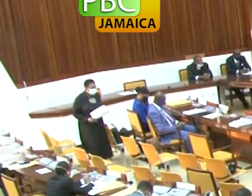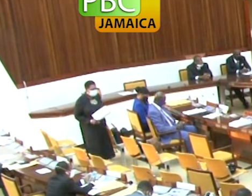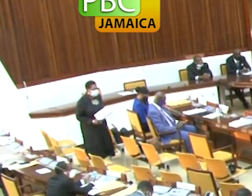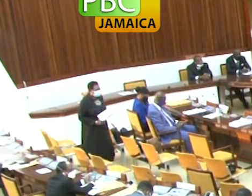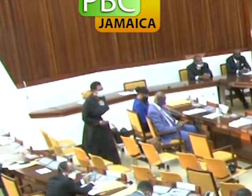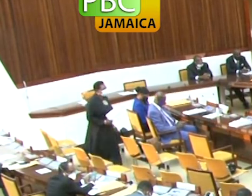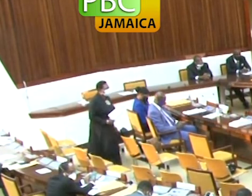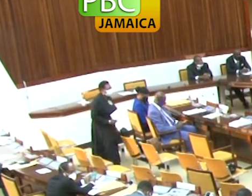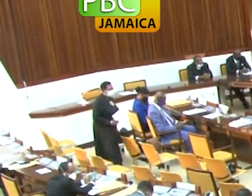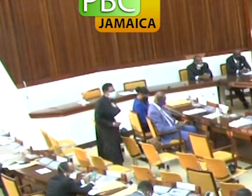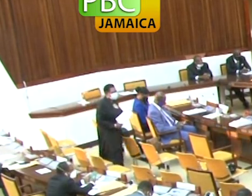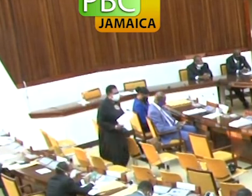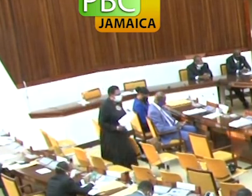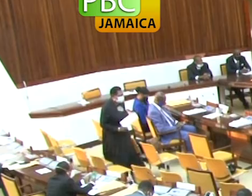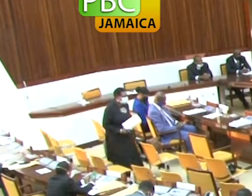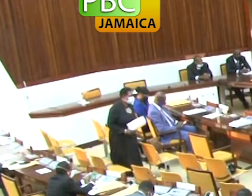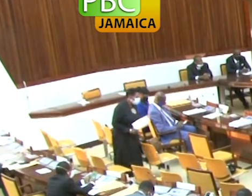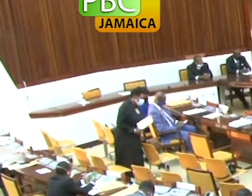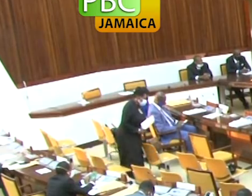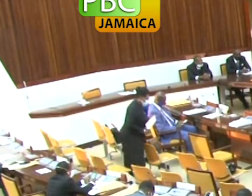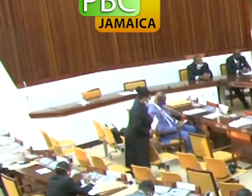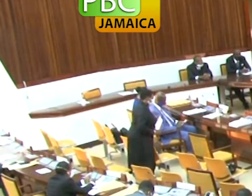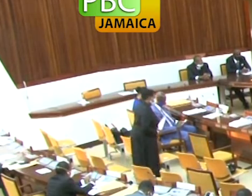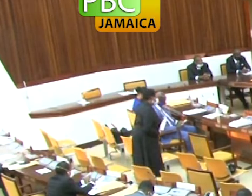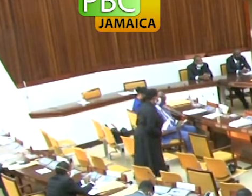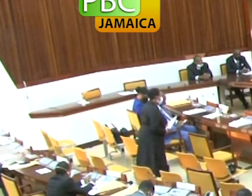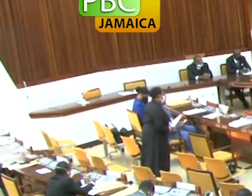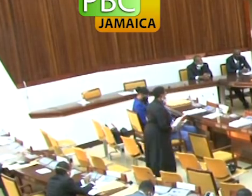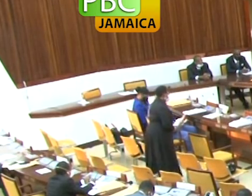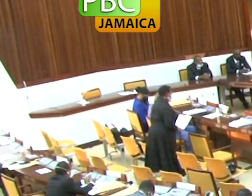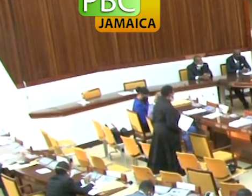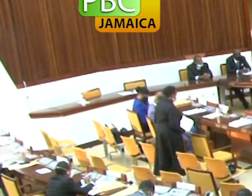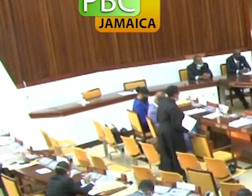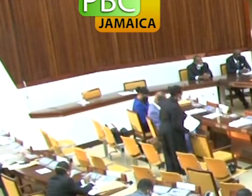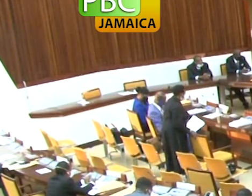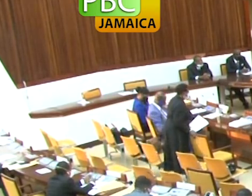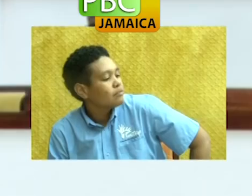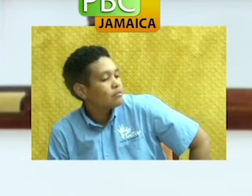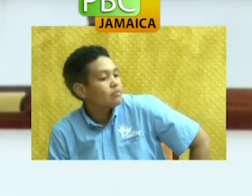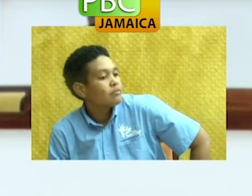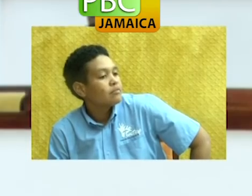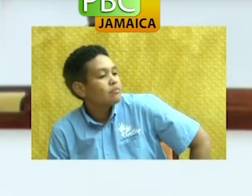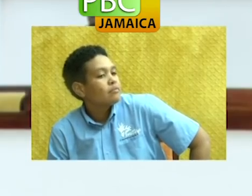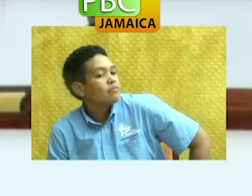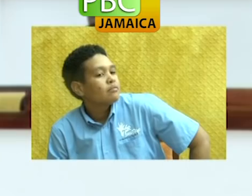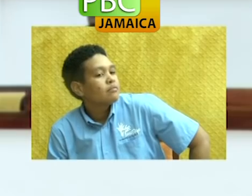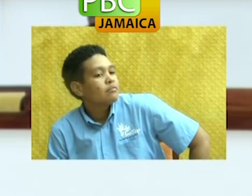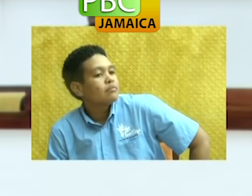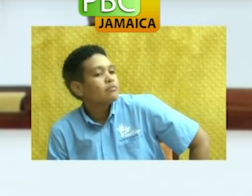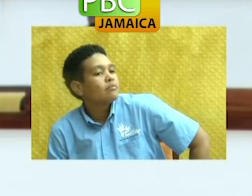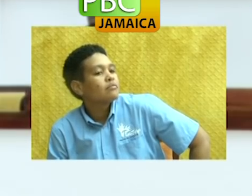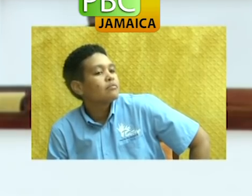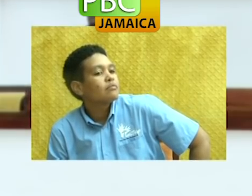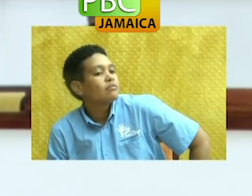It includes the introduction of a National Identification System, NIDS. This is